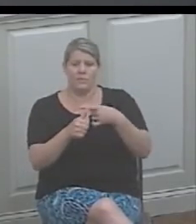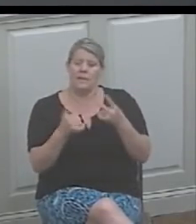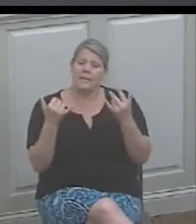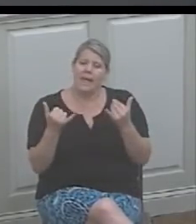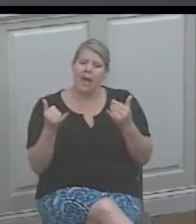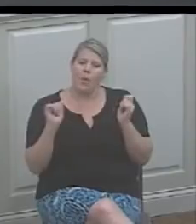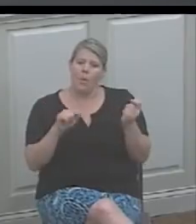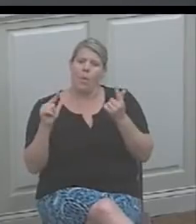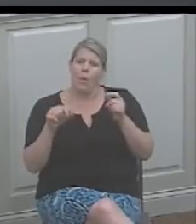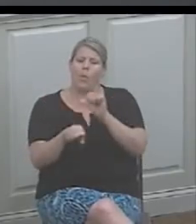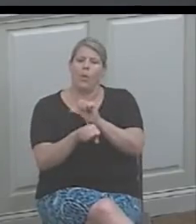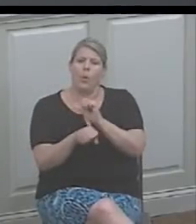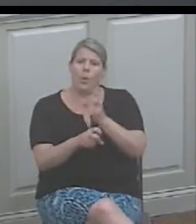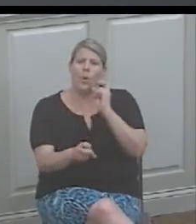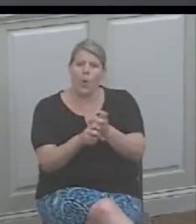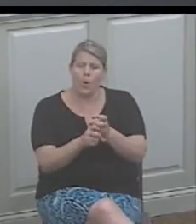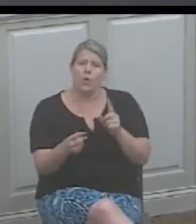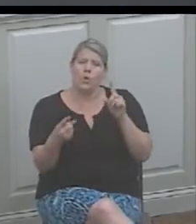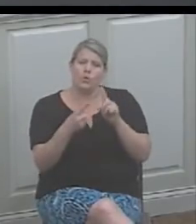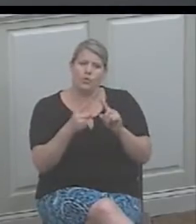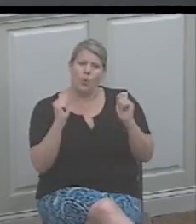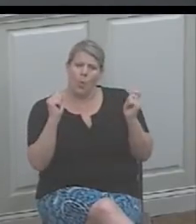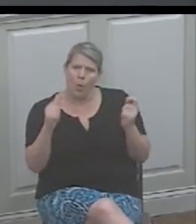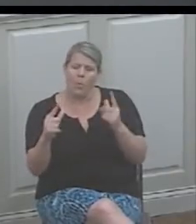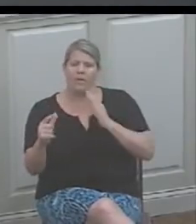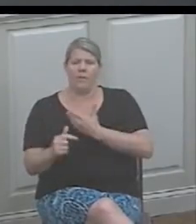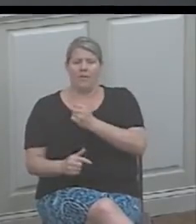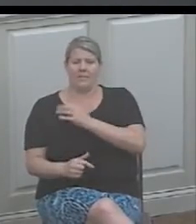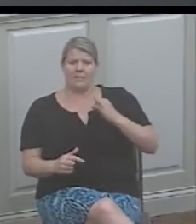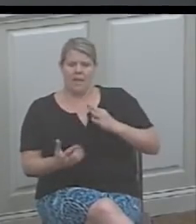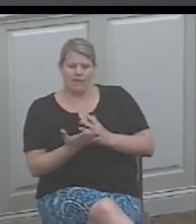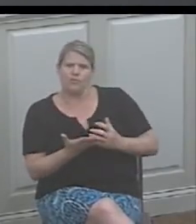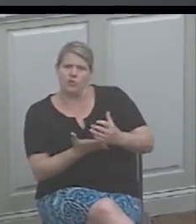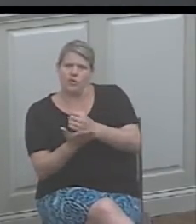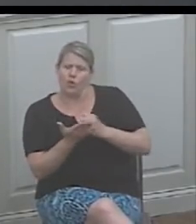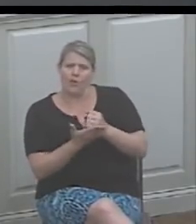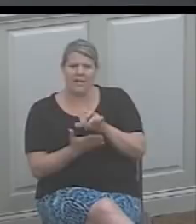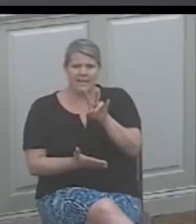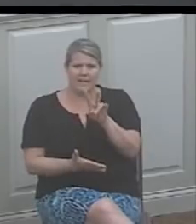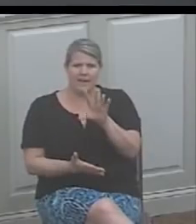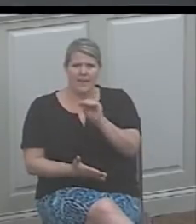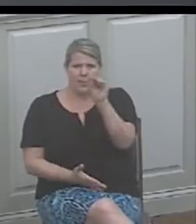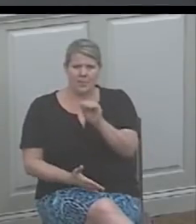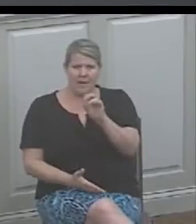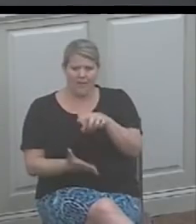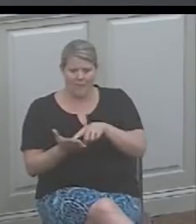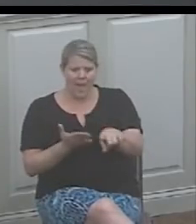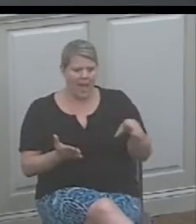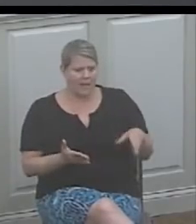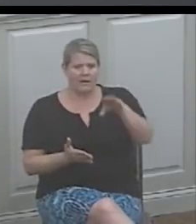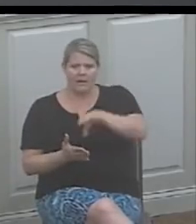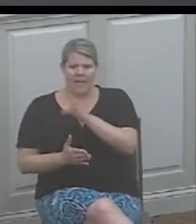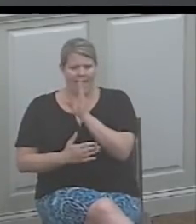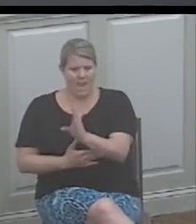to bring everyone within the 75th percentile. Police, fire, public works,